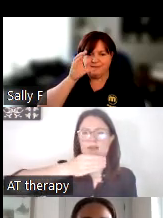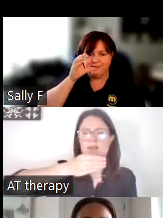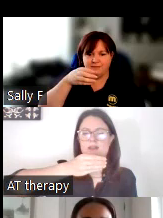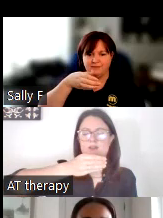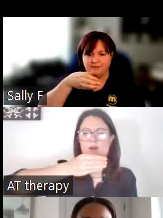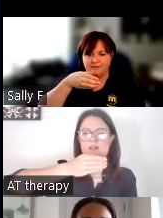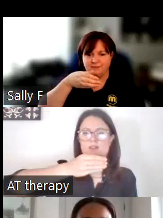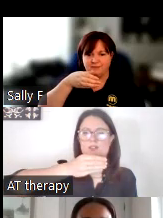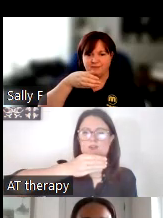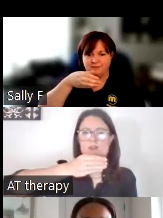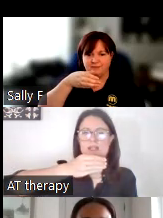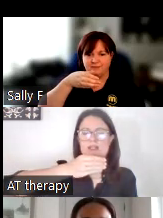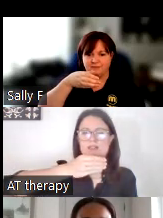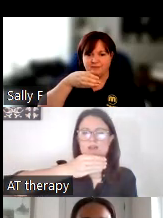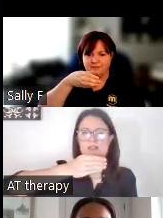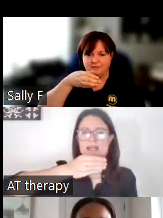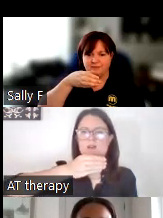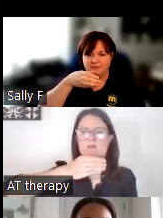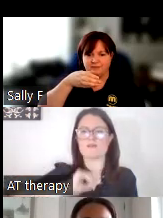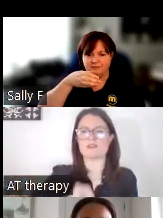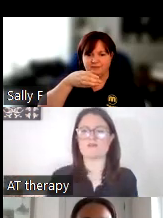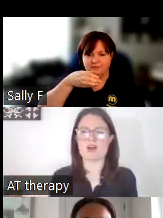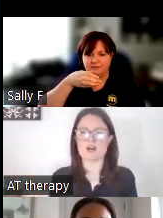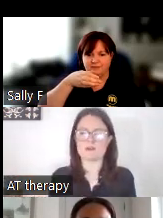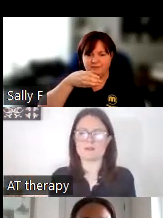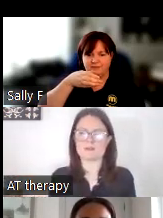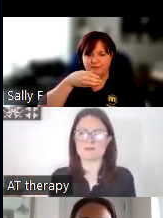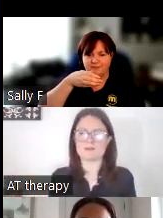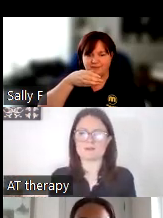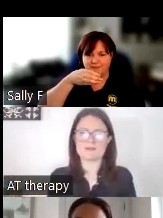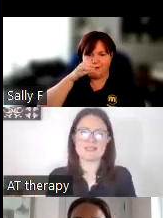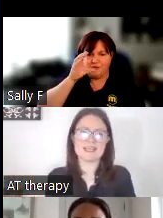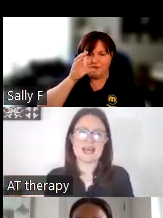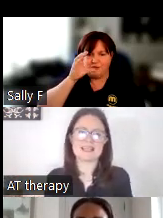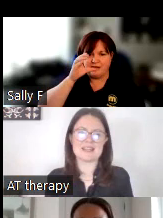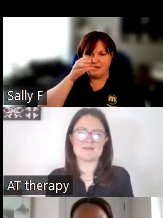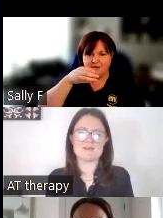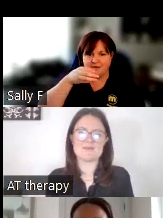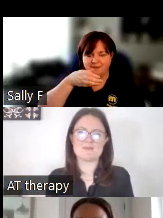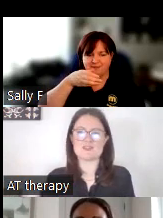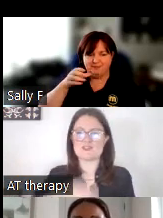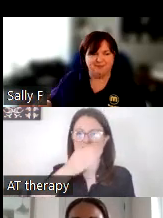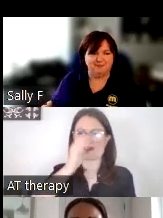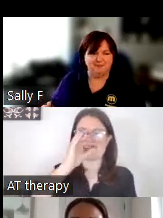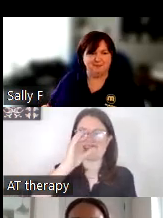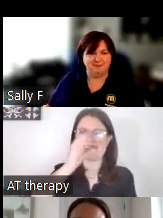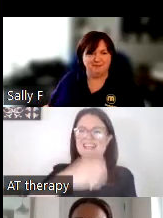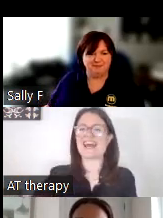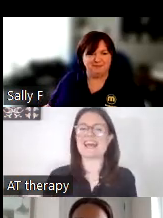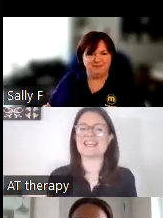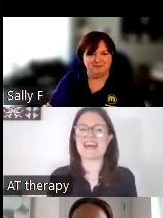drink, not to drink. So it's the noun rather than the verb. Drink.